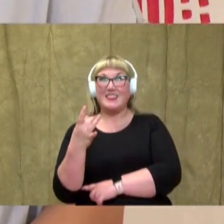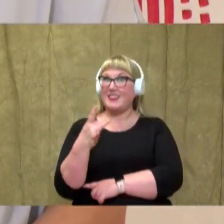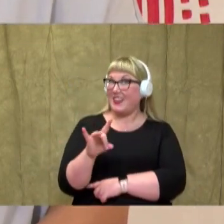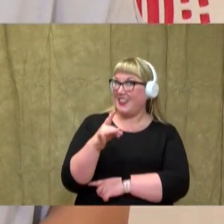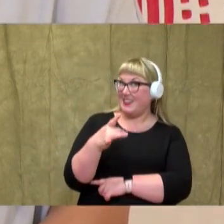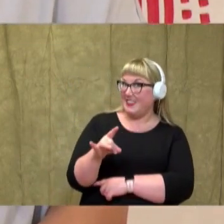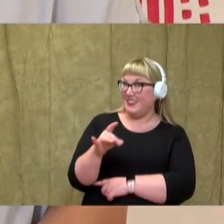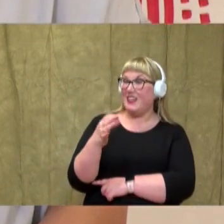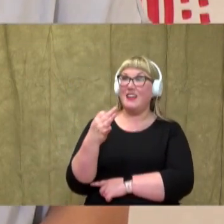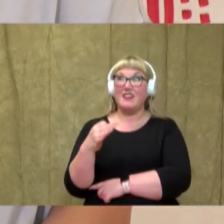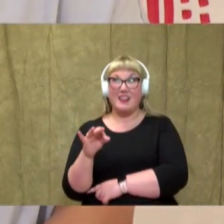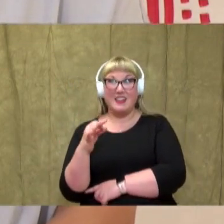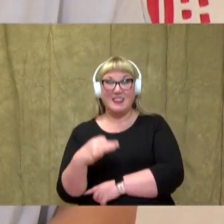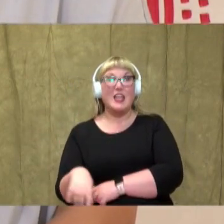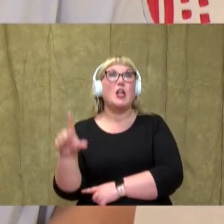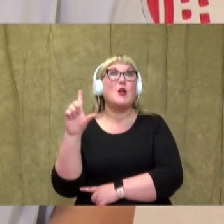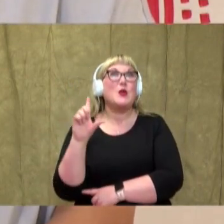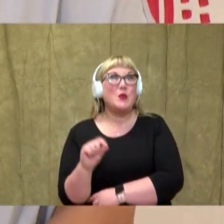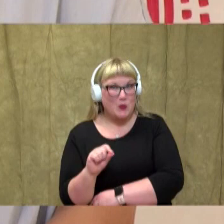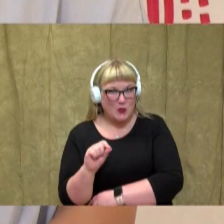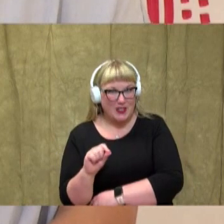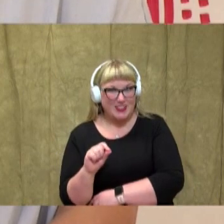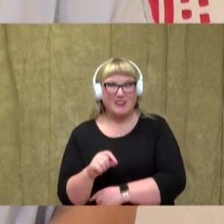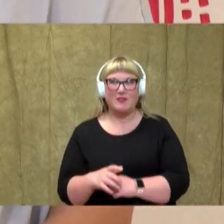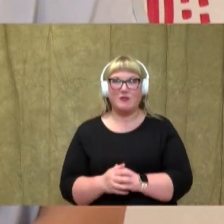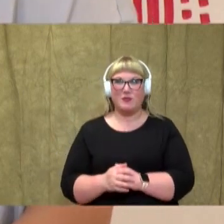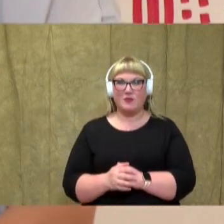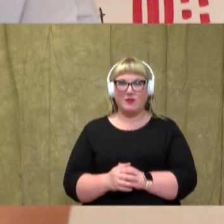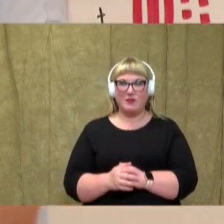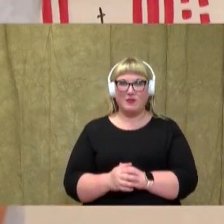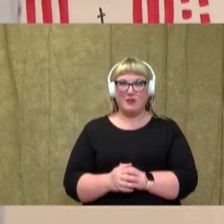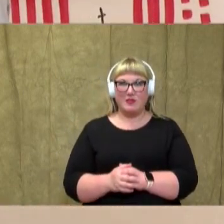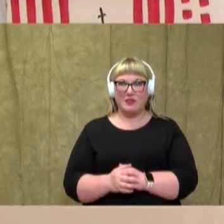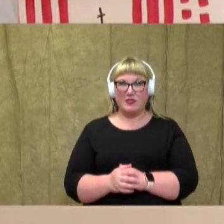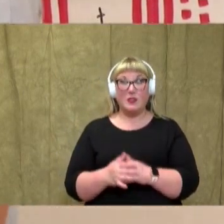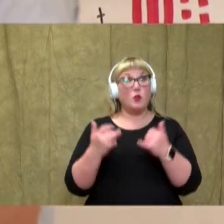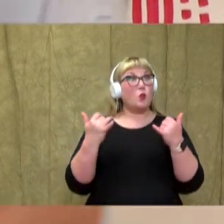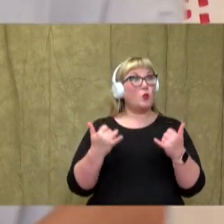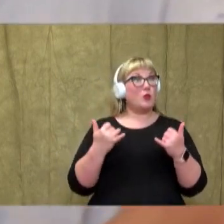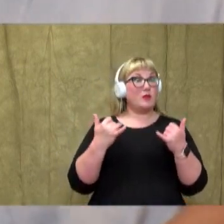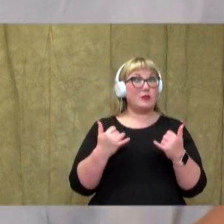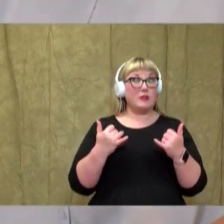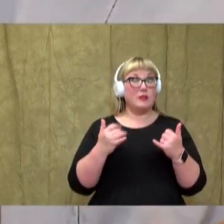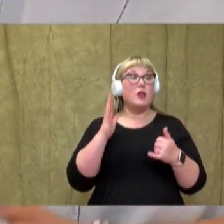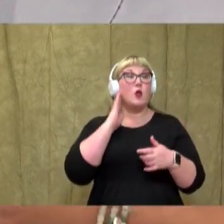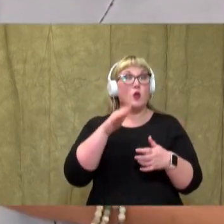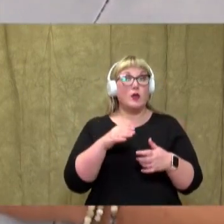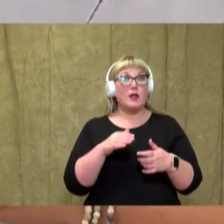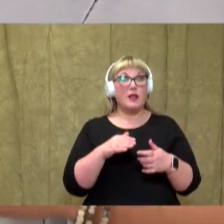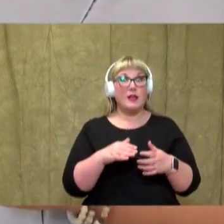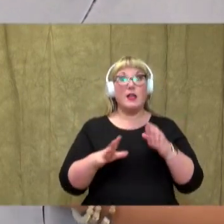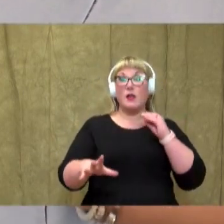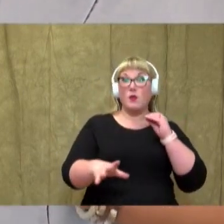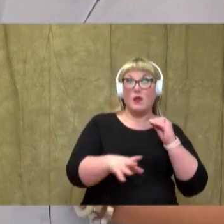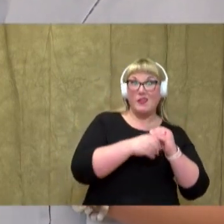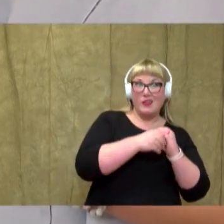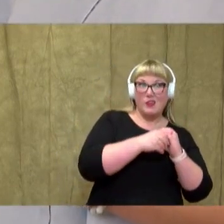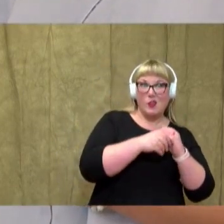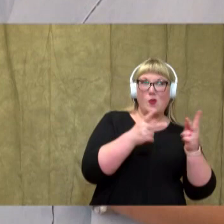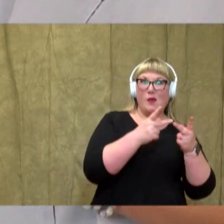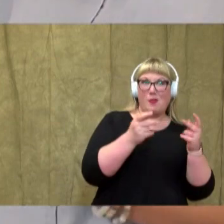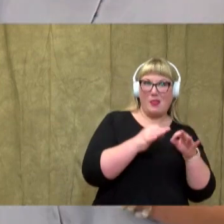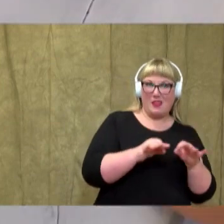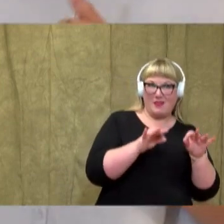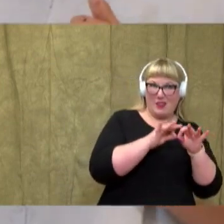17, 18, 19, 20. All right, today we are going to be adding by place